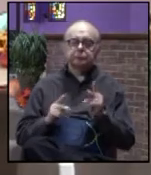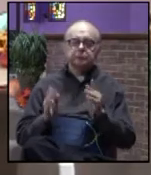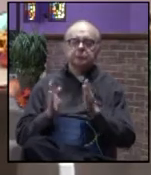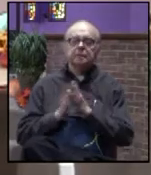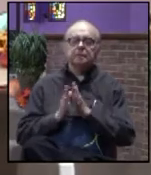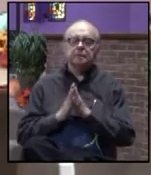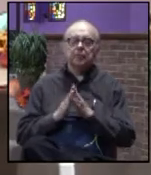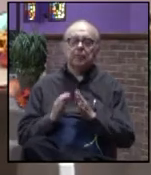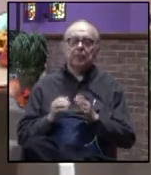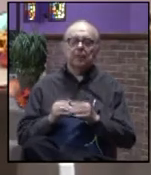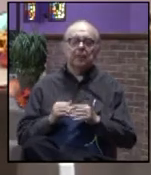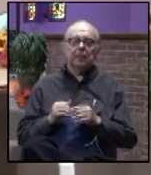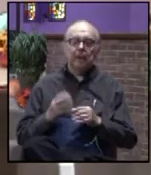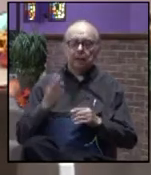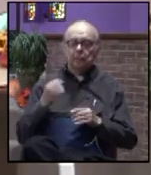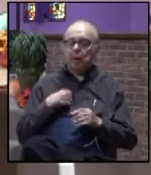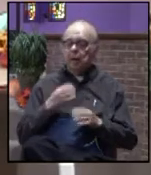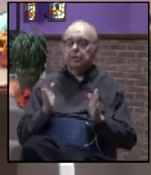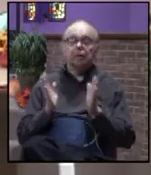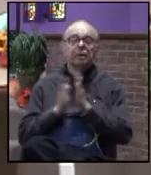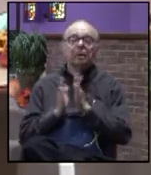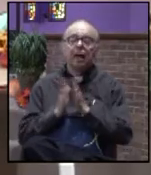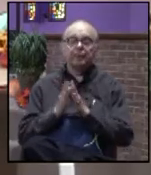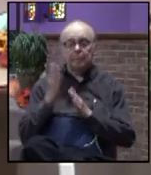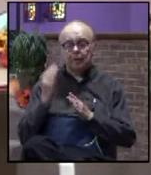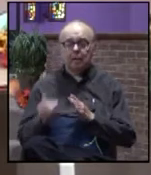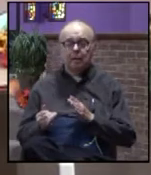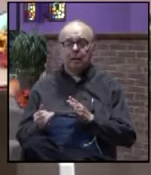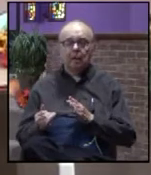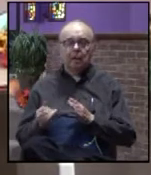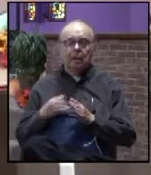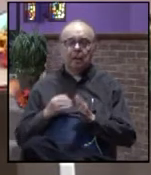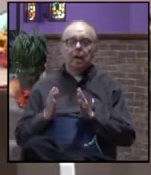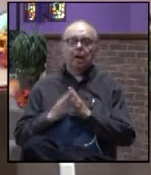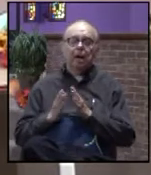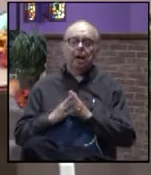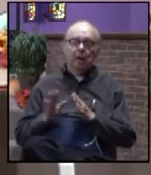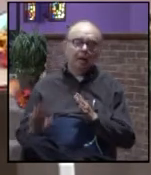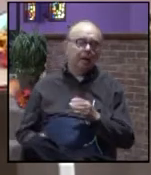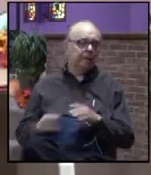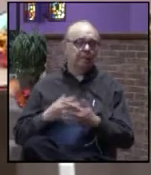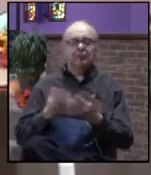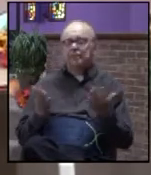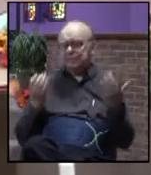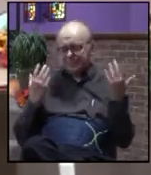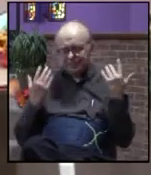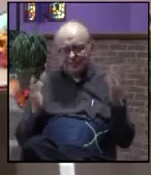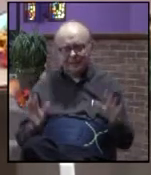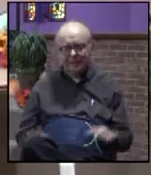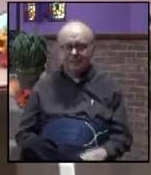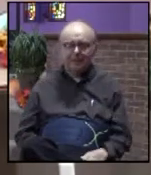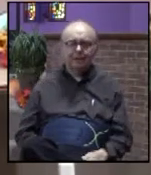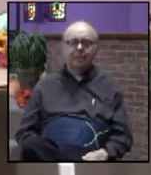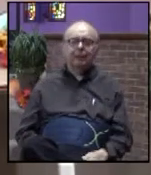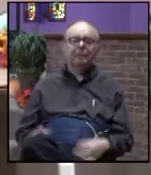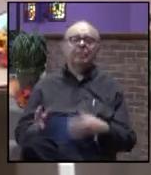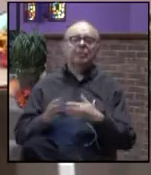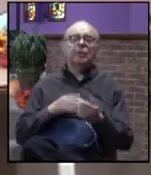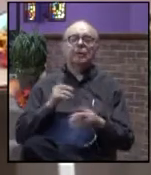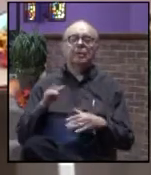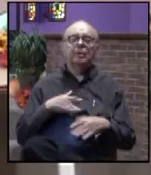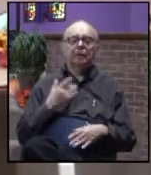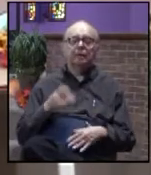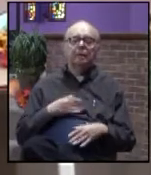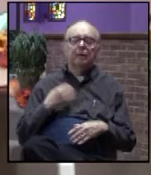why I don't clap, okay? Because I clap and I pat and I just, it's just whatever you feel. And